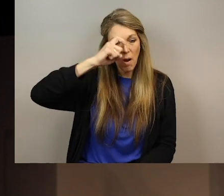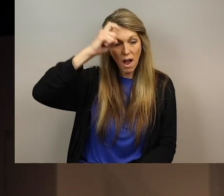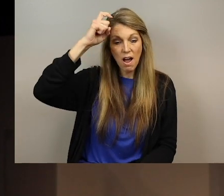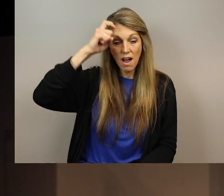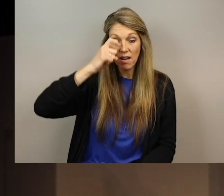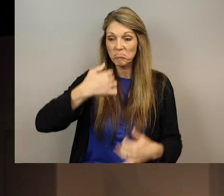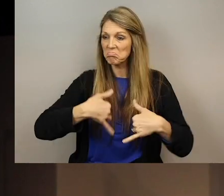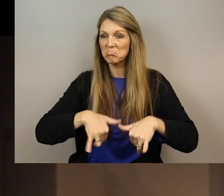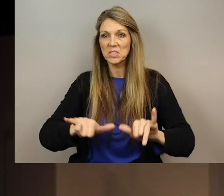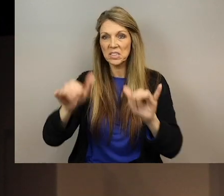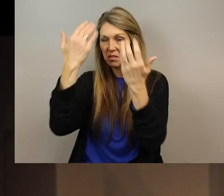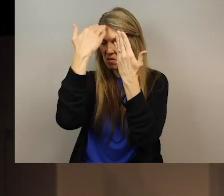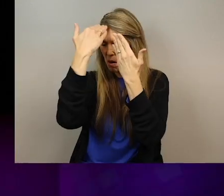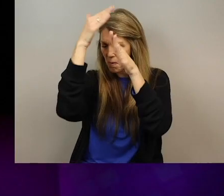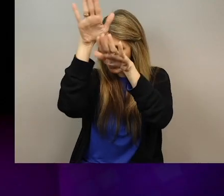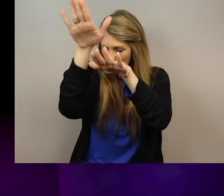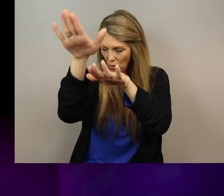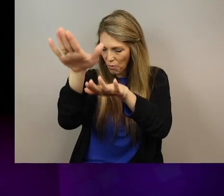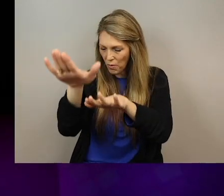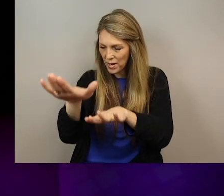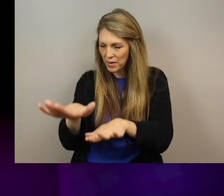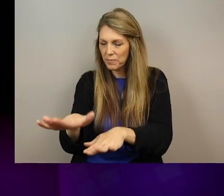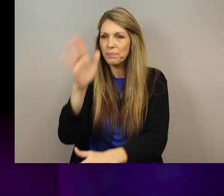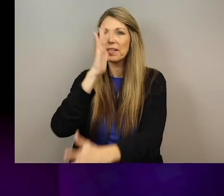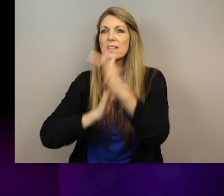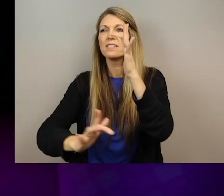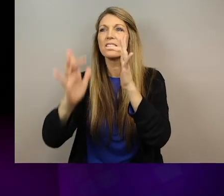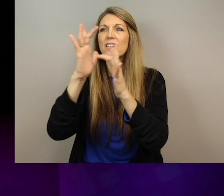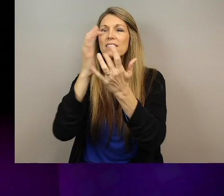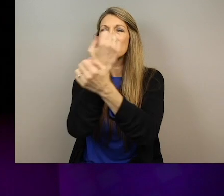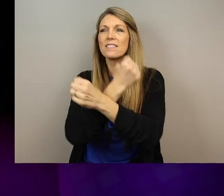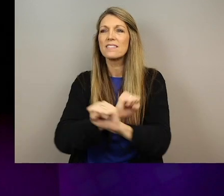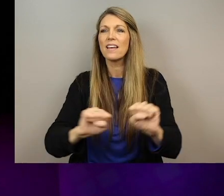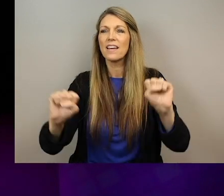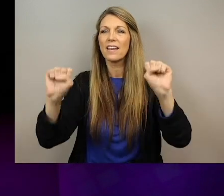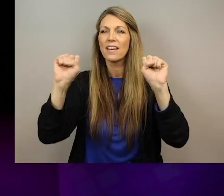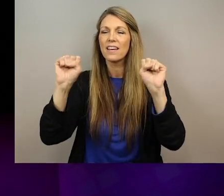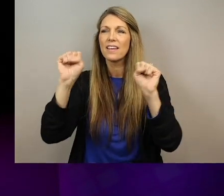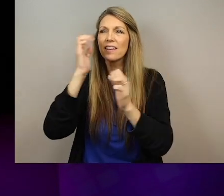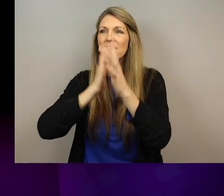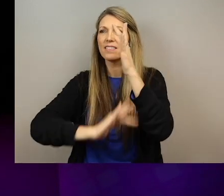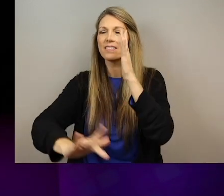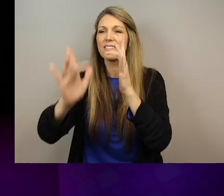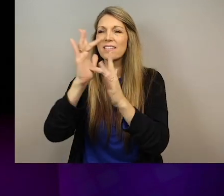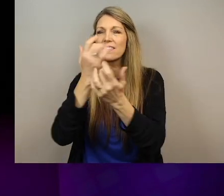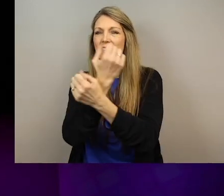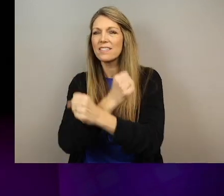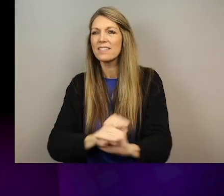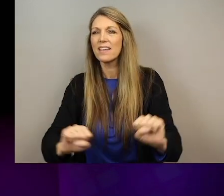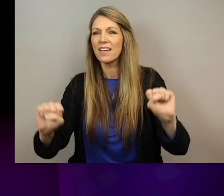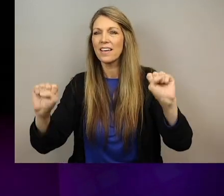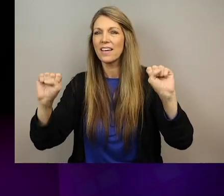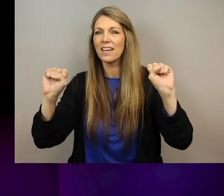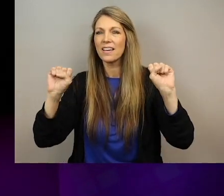the wisest bow before him. Jesus saves,